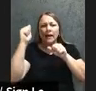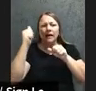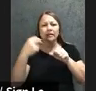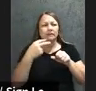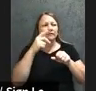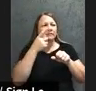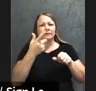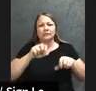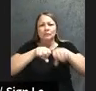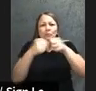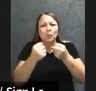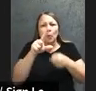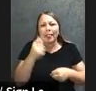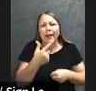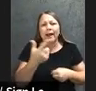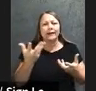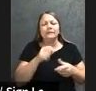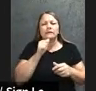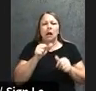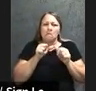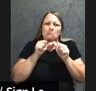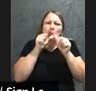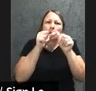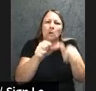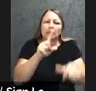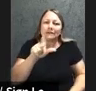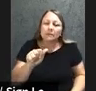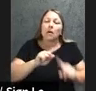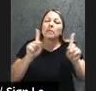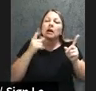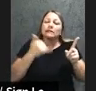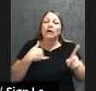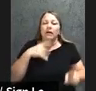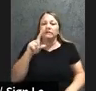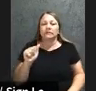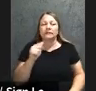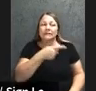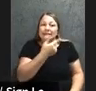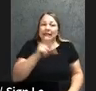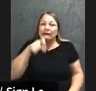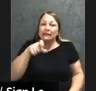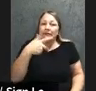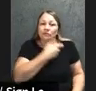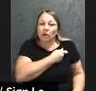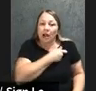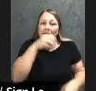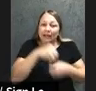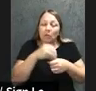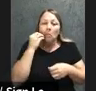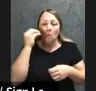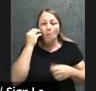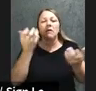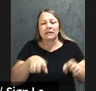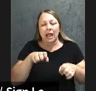broken leg and it's not considered a permanent disability, this is for people who need a vaccination in home. So you can call